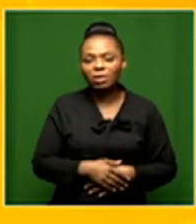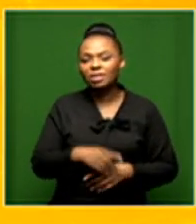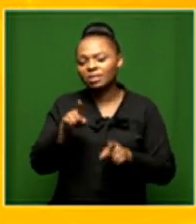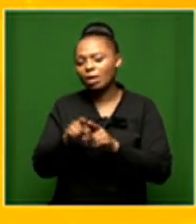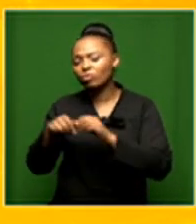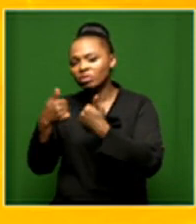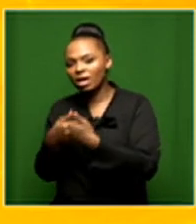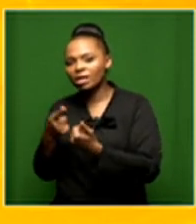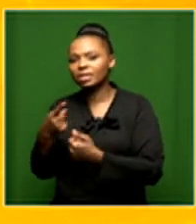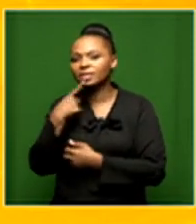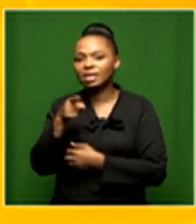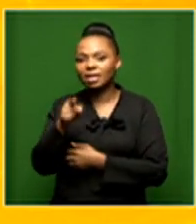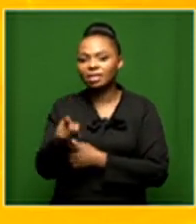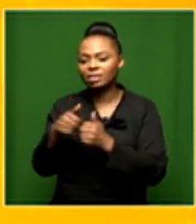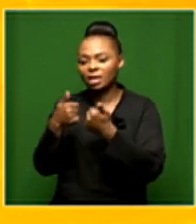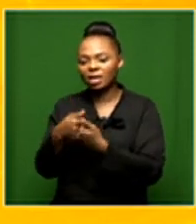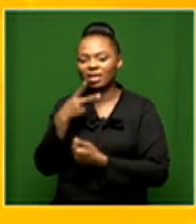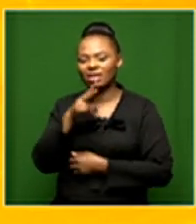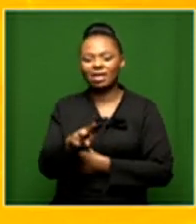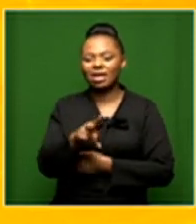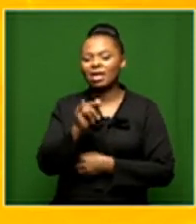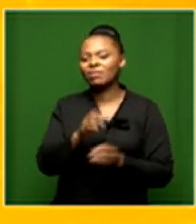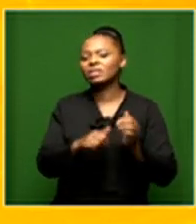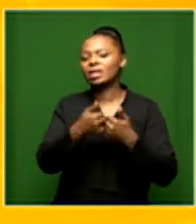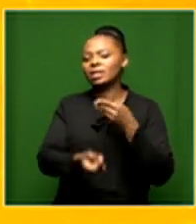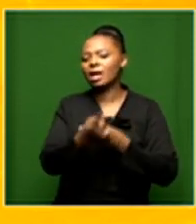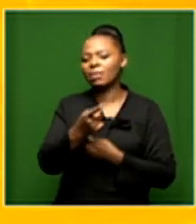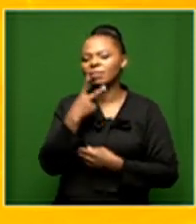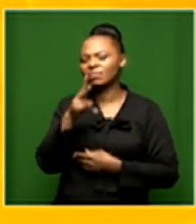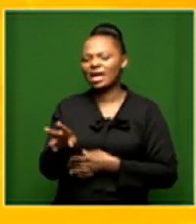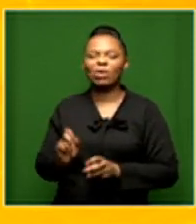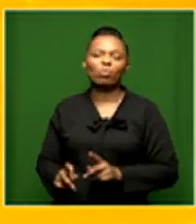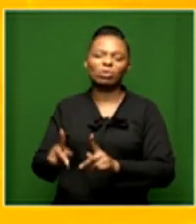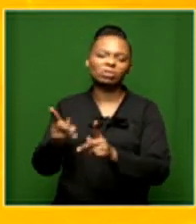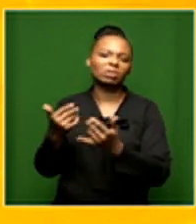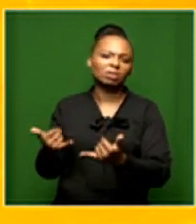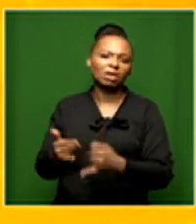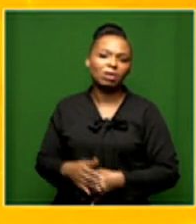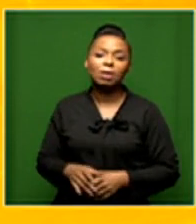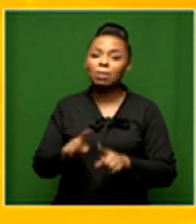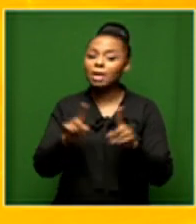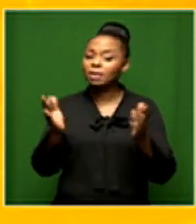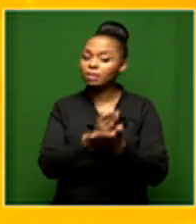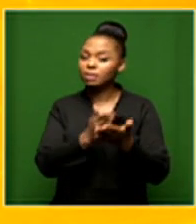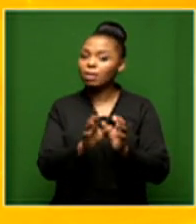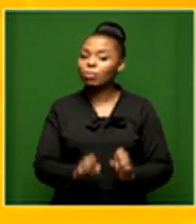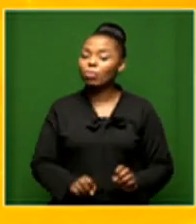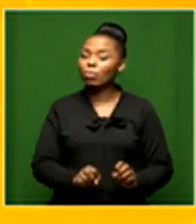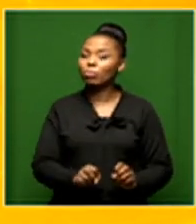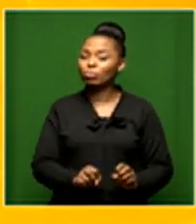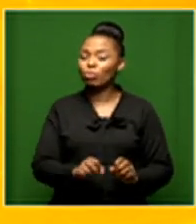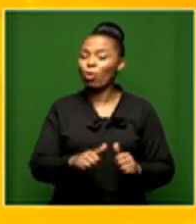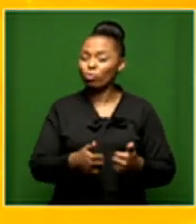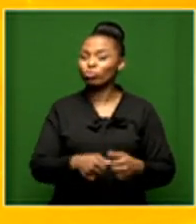challenges. As Clifford says, he sees it as an opportunity, but there often are some challenges that arise for those who have to share